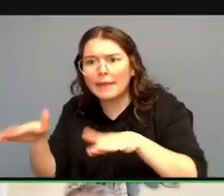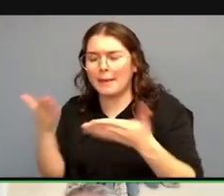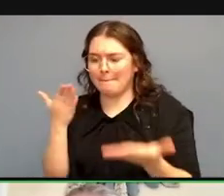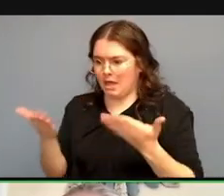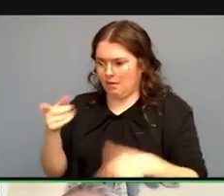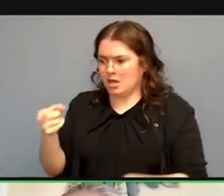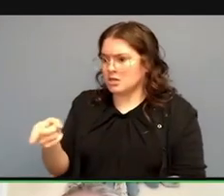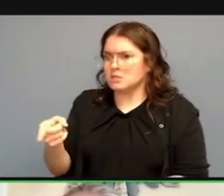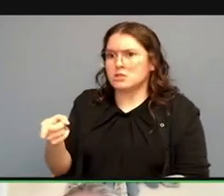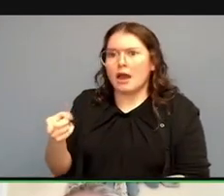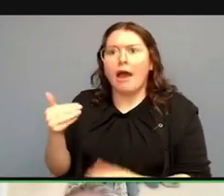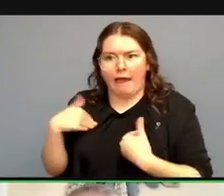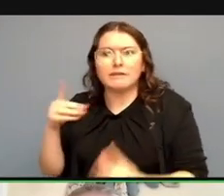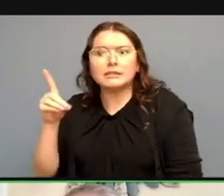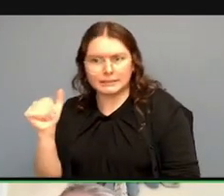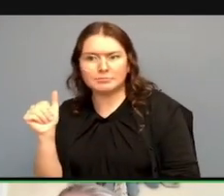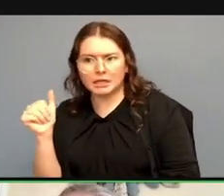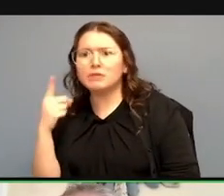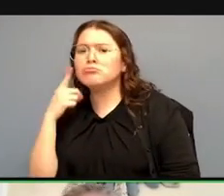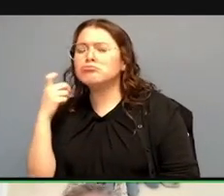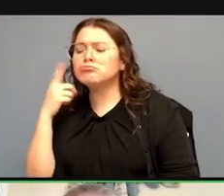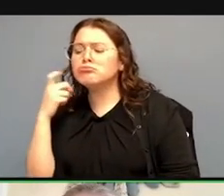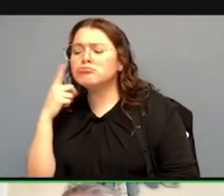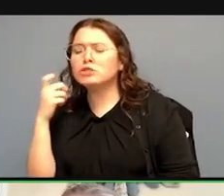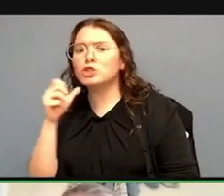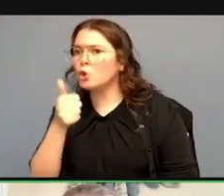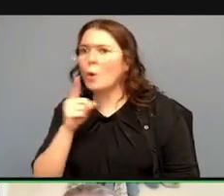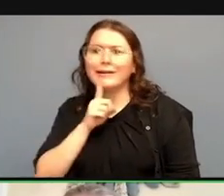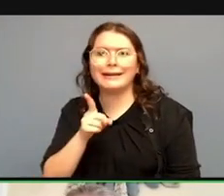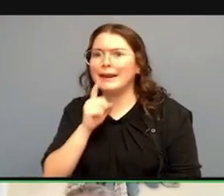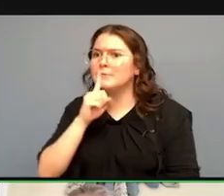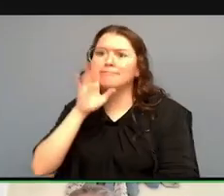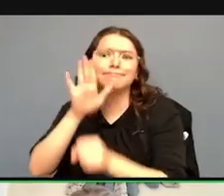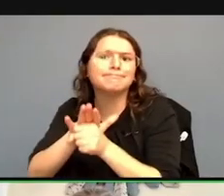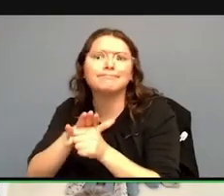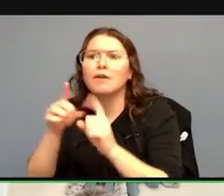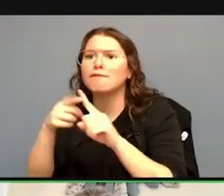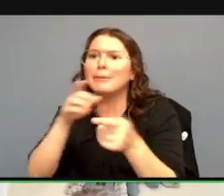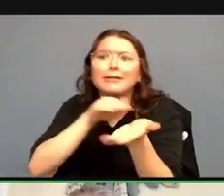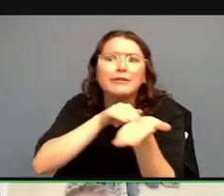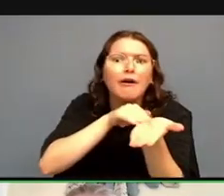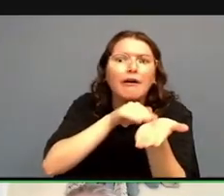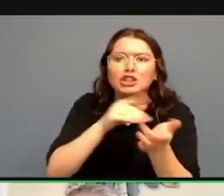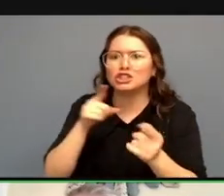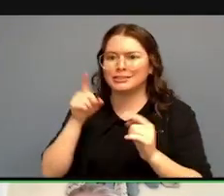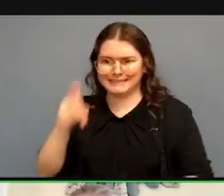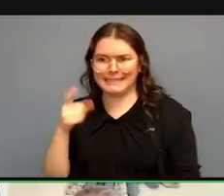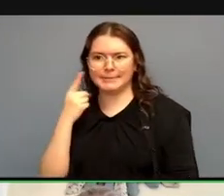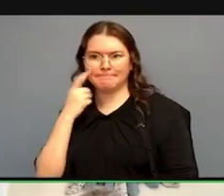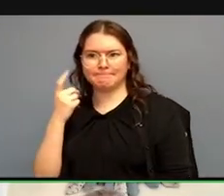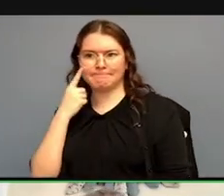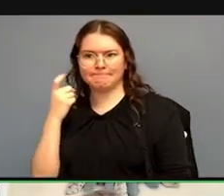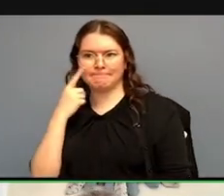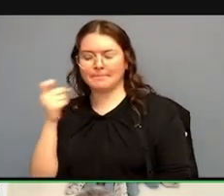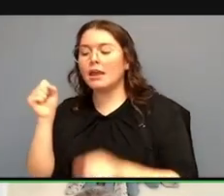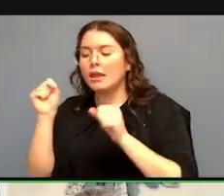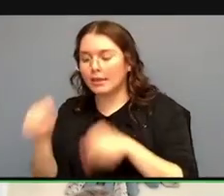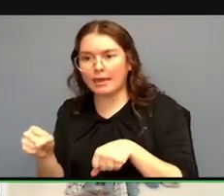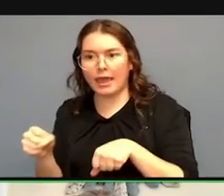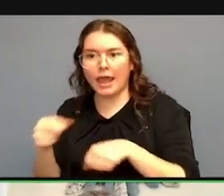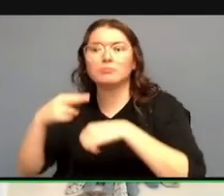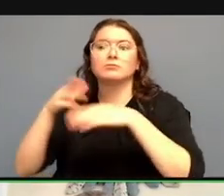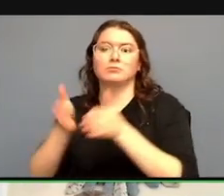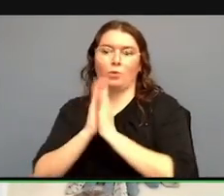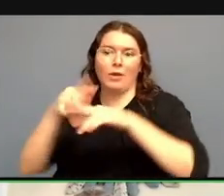your child has a disability. You don't need a confirmation from the doctor. You just need to suspect it, and you can make that